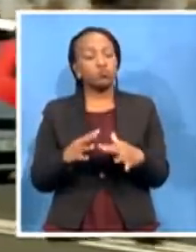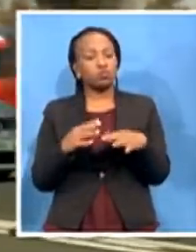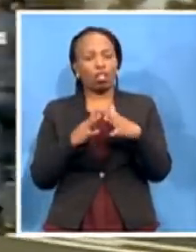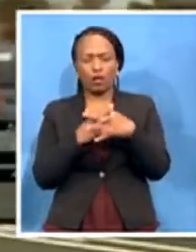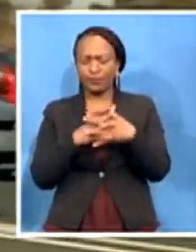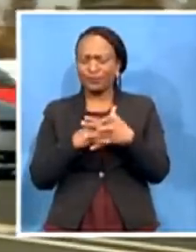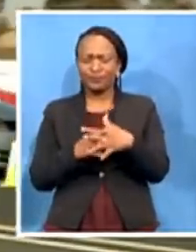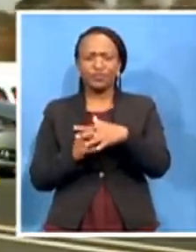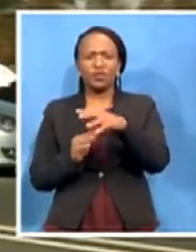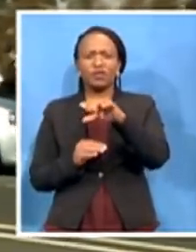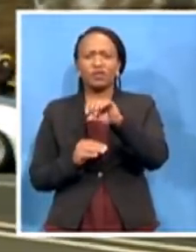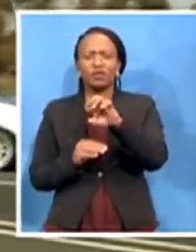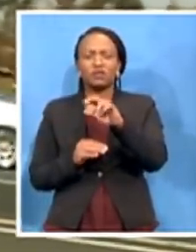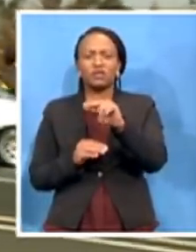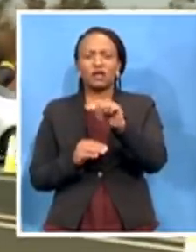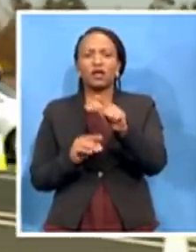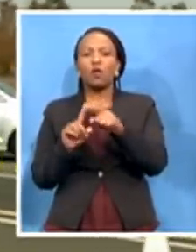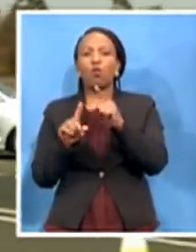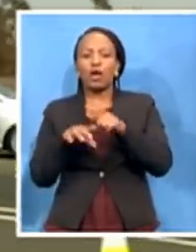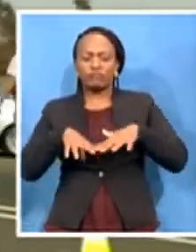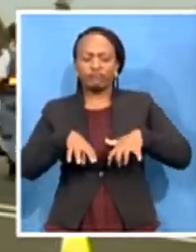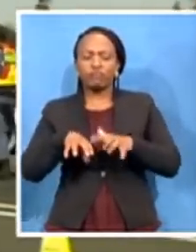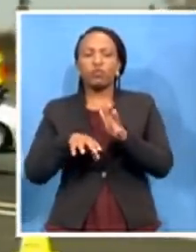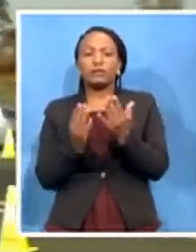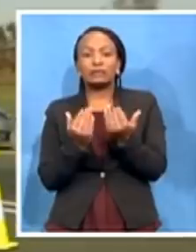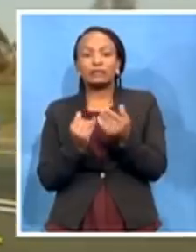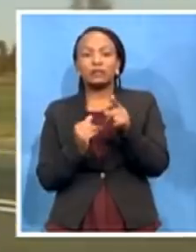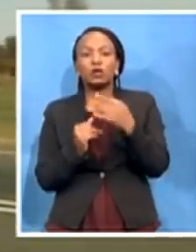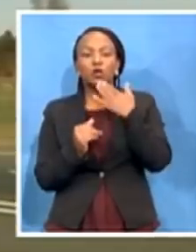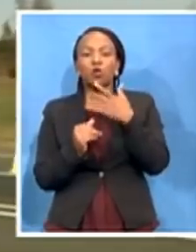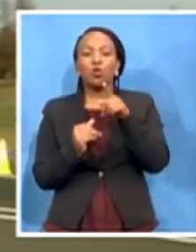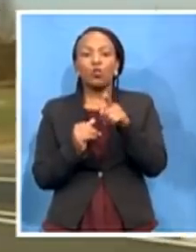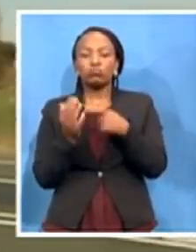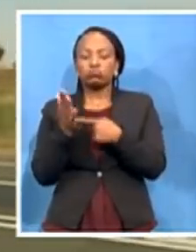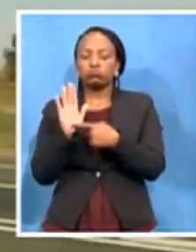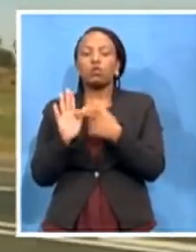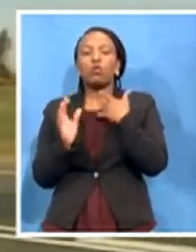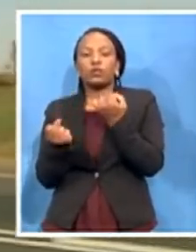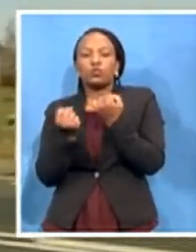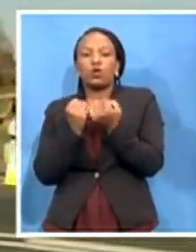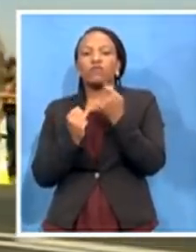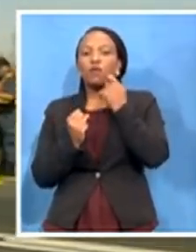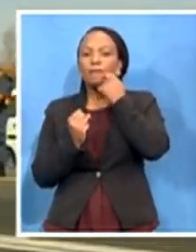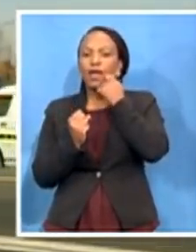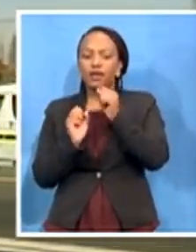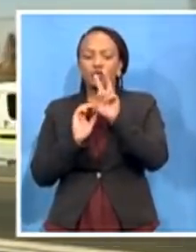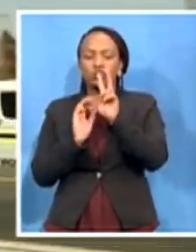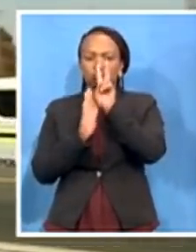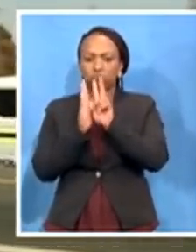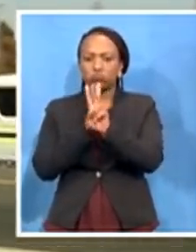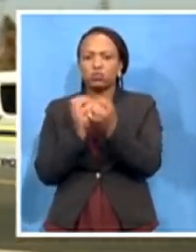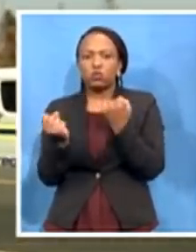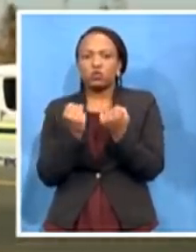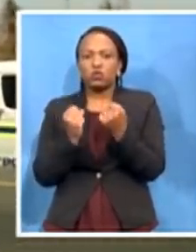much anticipated court appearance for the two men accused of killing 21-year-old